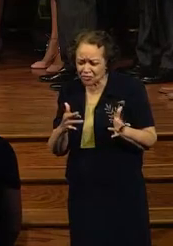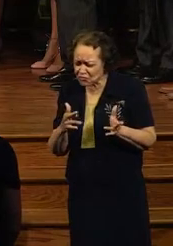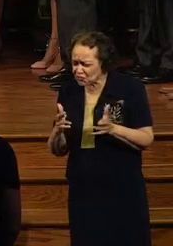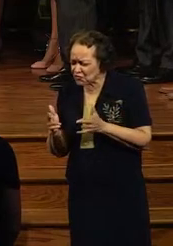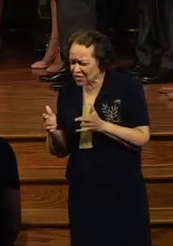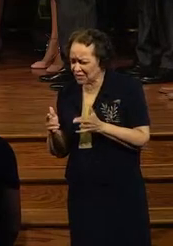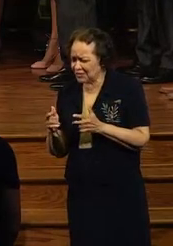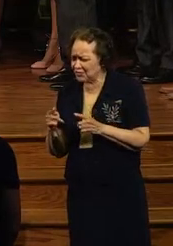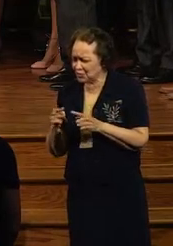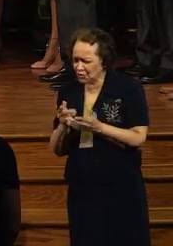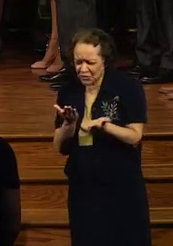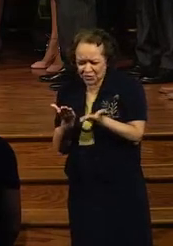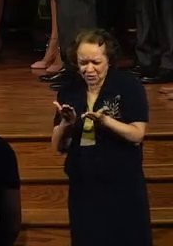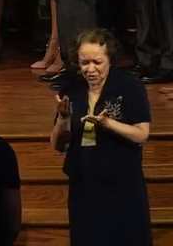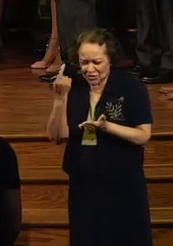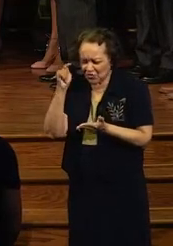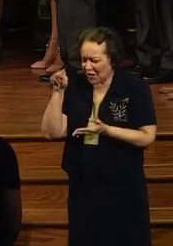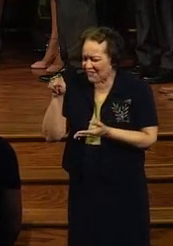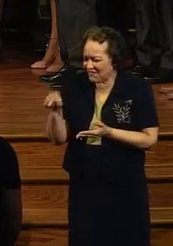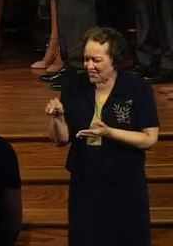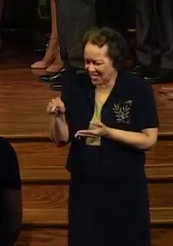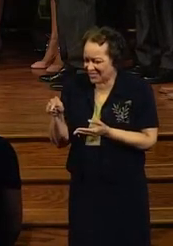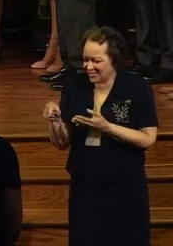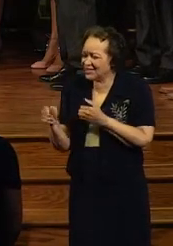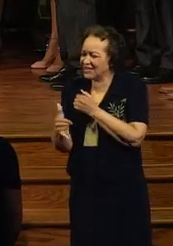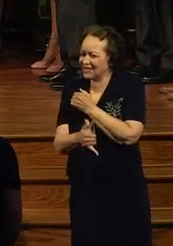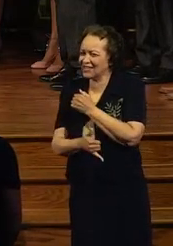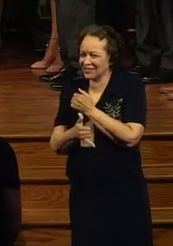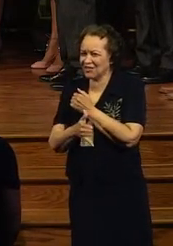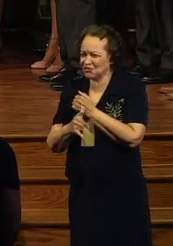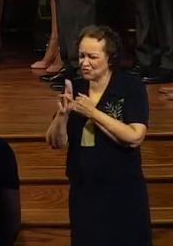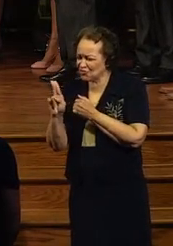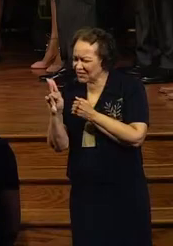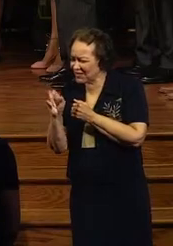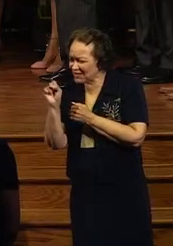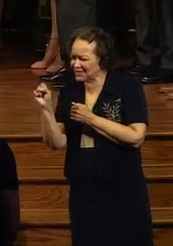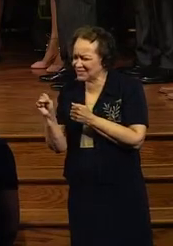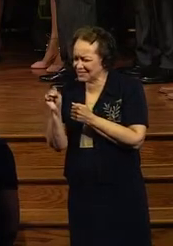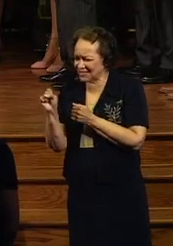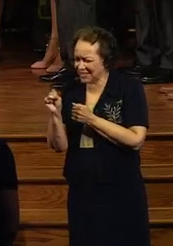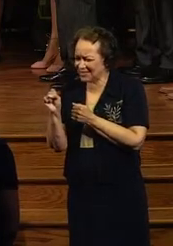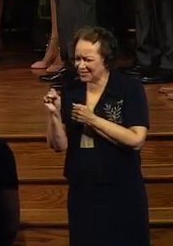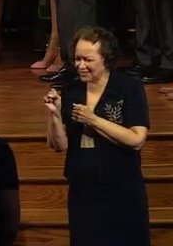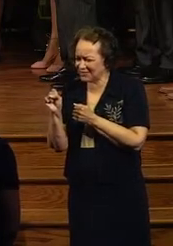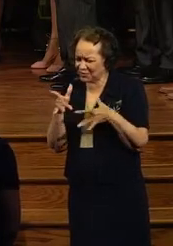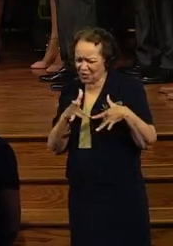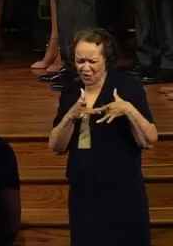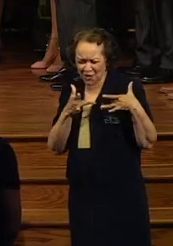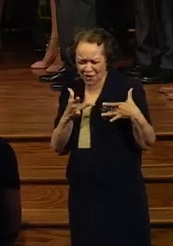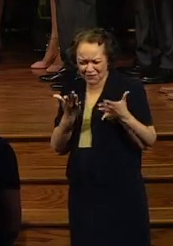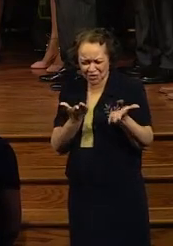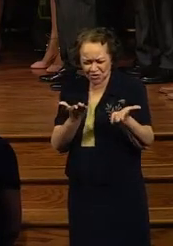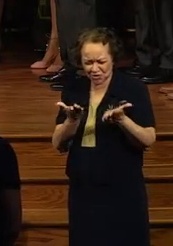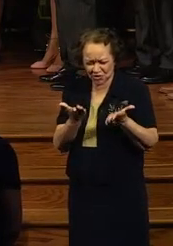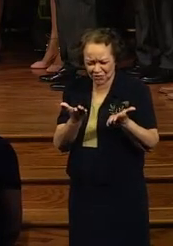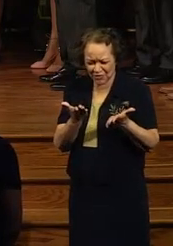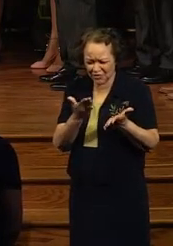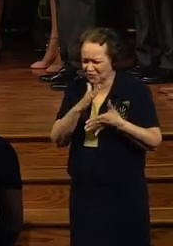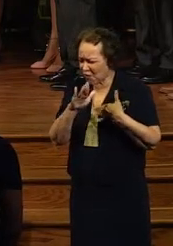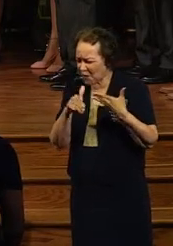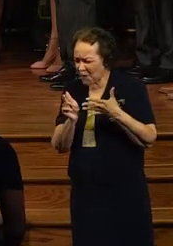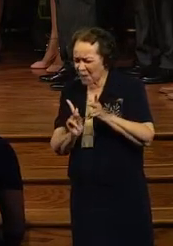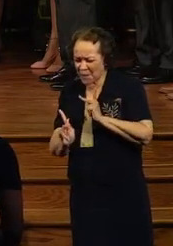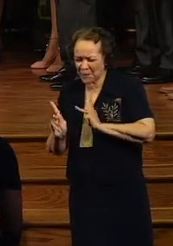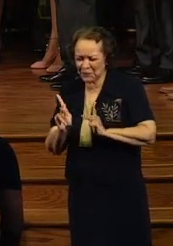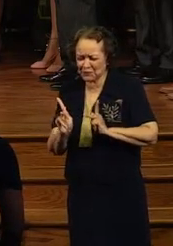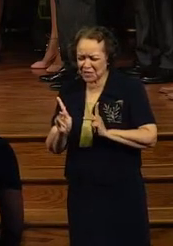this country, I pray that you will put within him the heart of service to mankind, that he will